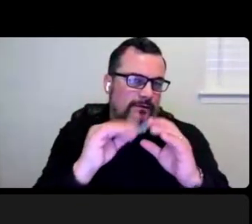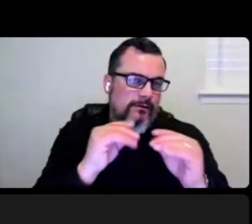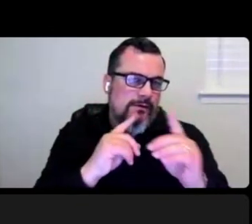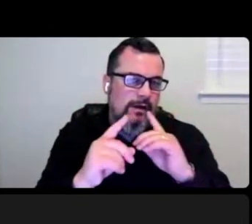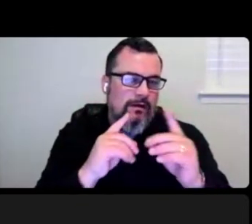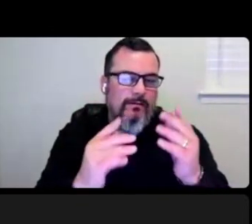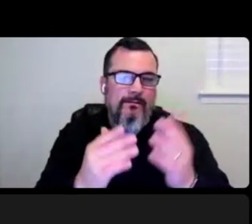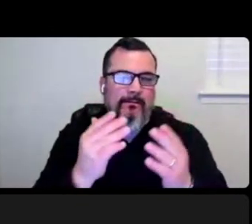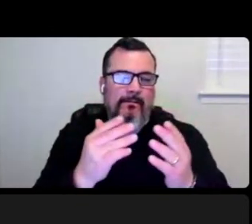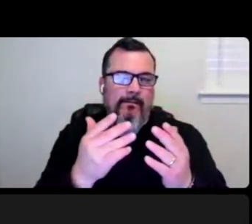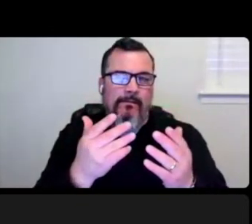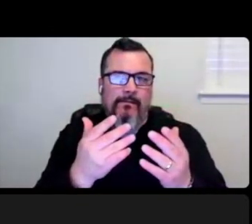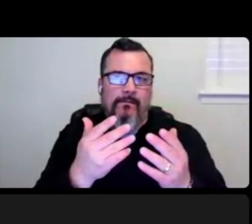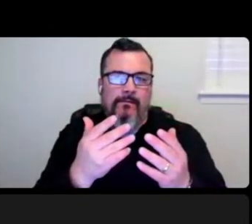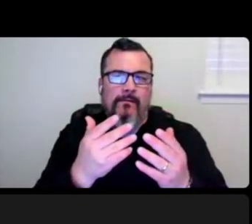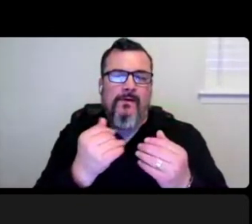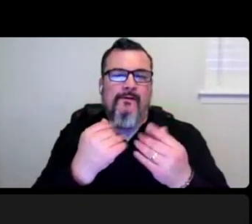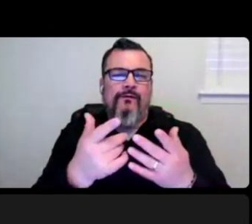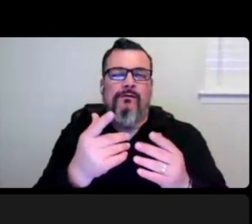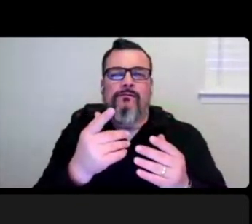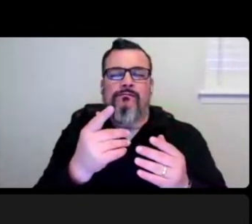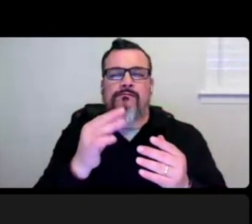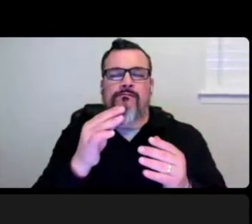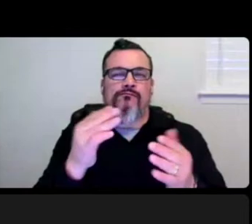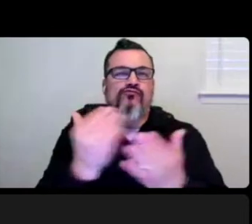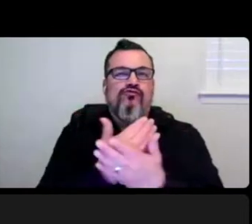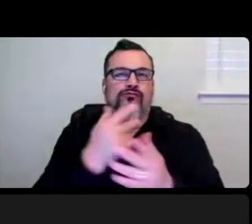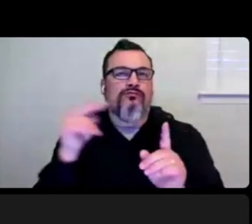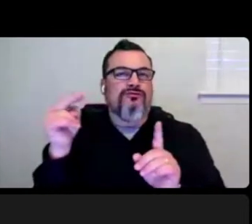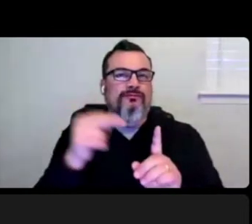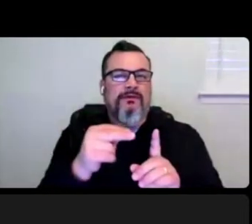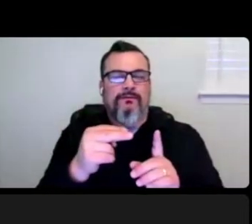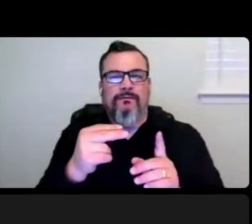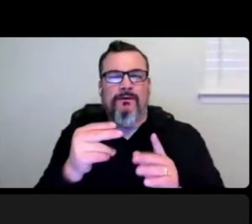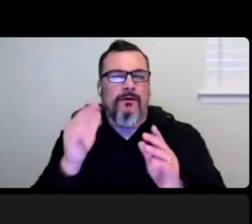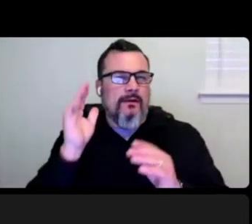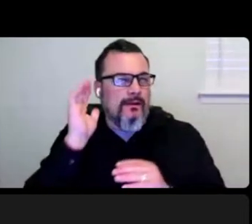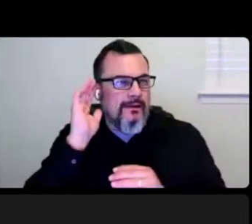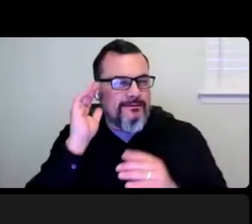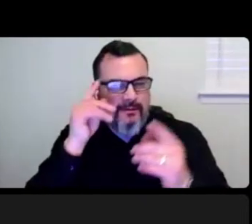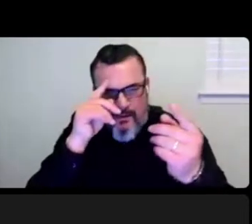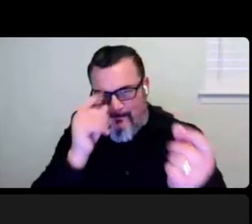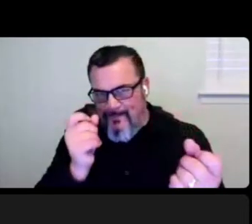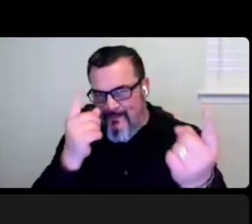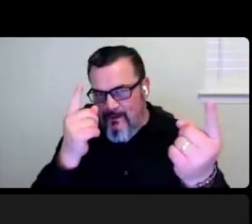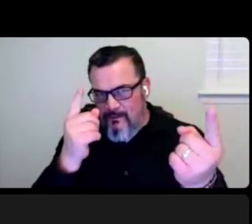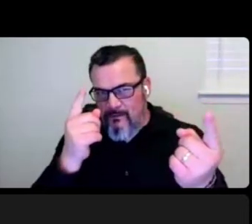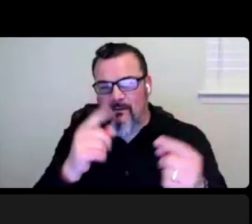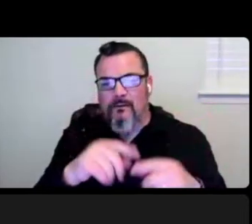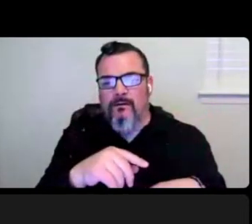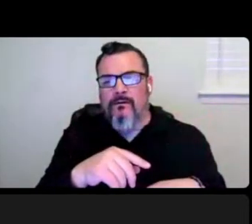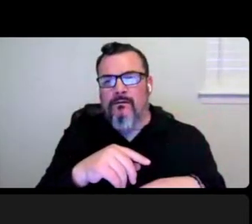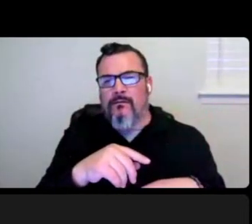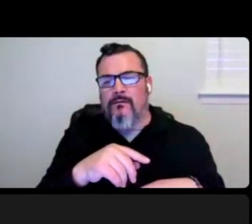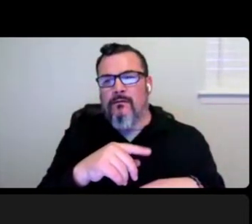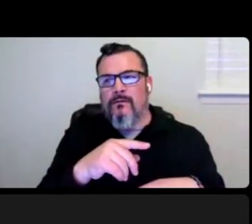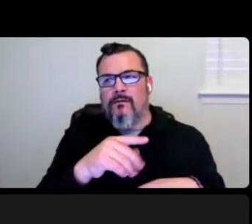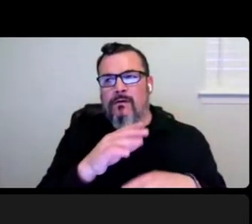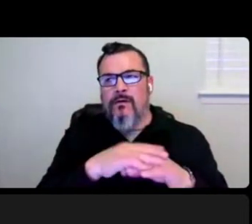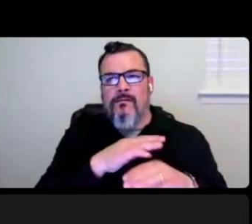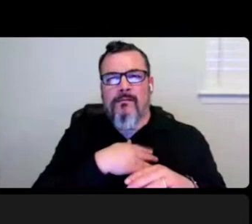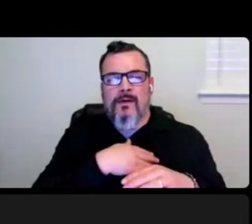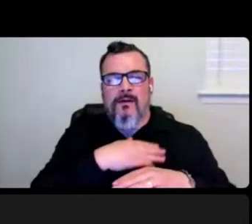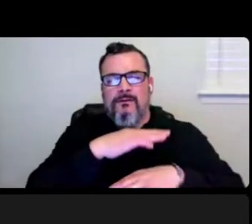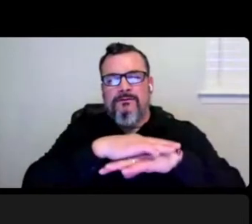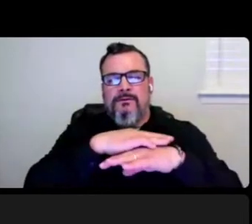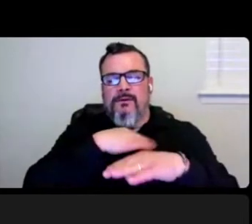may bring a fresh perspective to you. Listen empathetically. In one of my little, on my desk, and